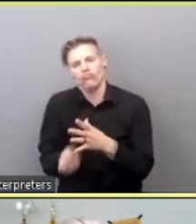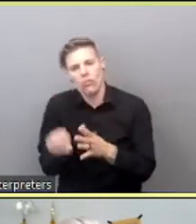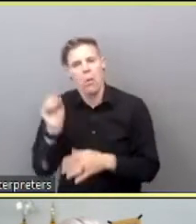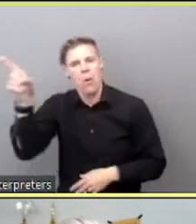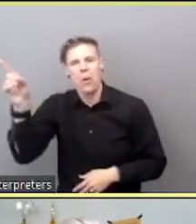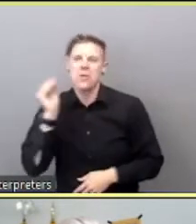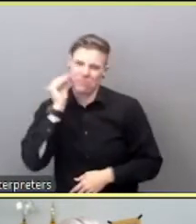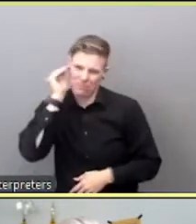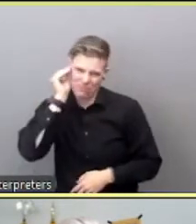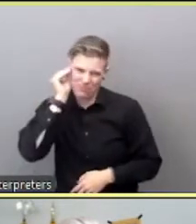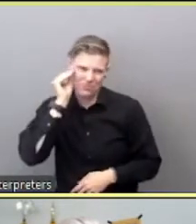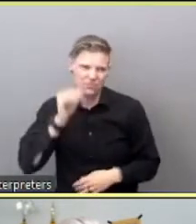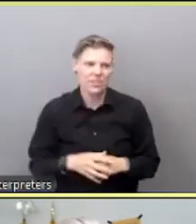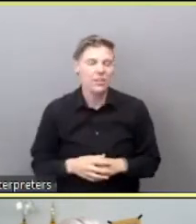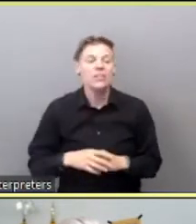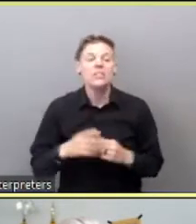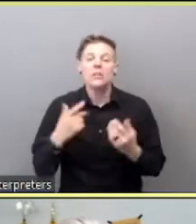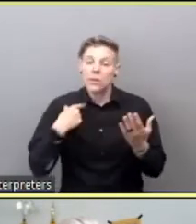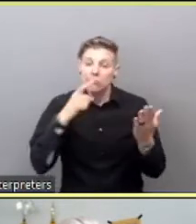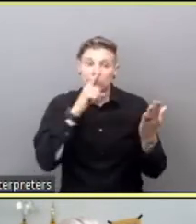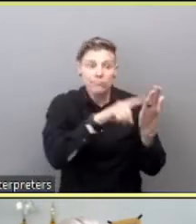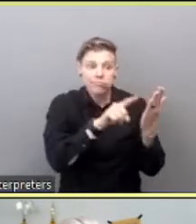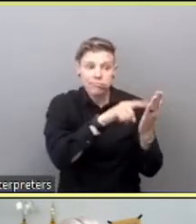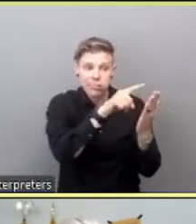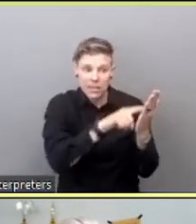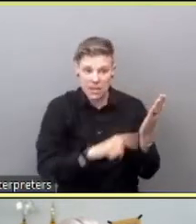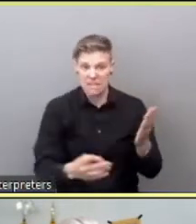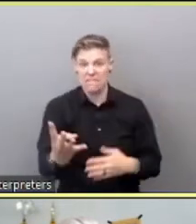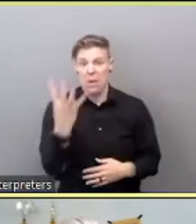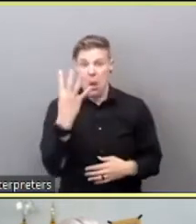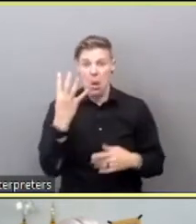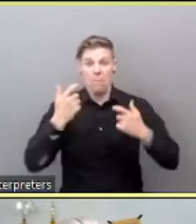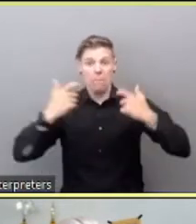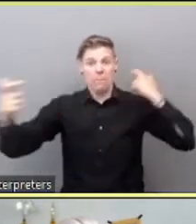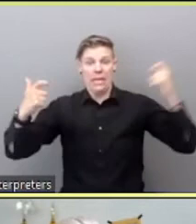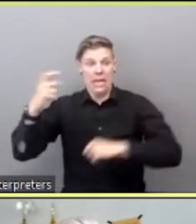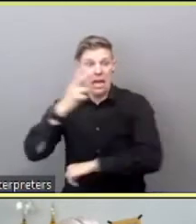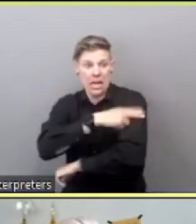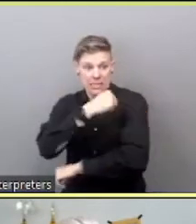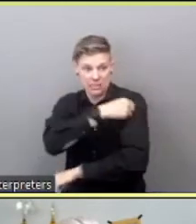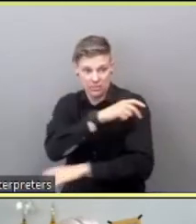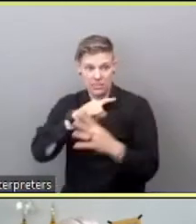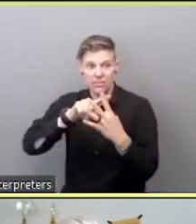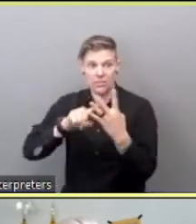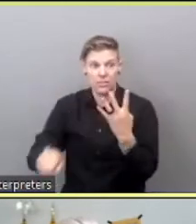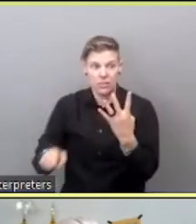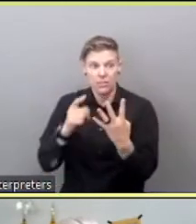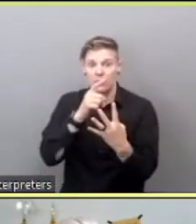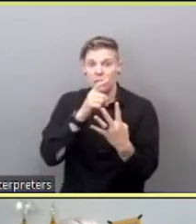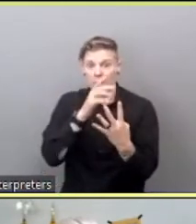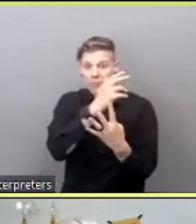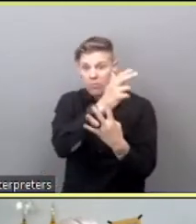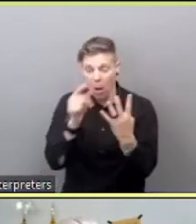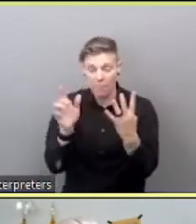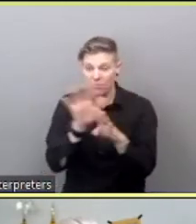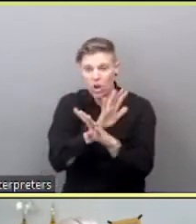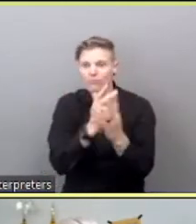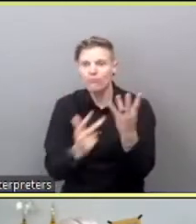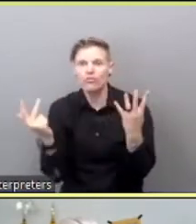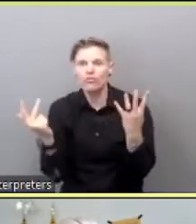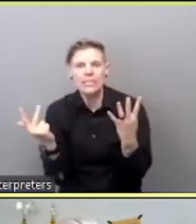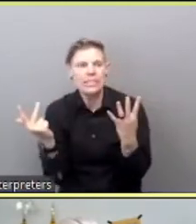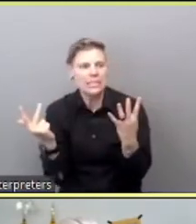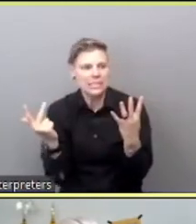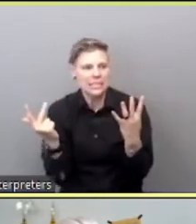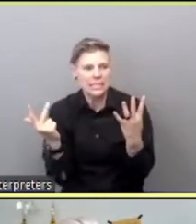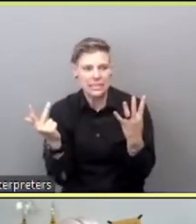metro, there are 3 available ICU beds. We asked all of the hospitals about the current state. SSM told me it is not uncommon to